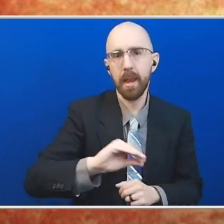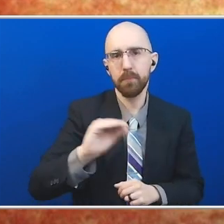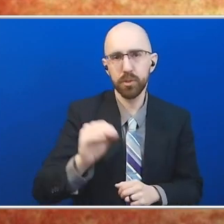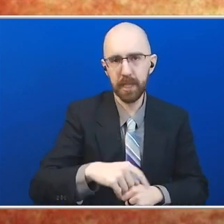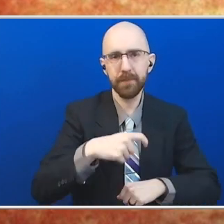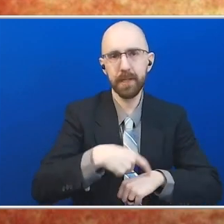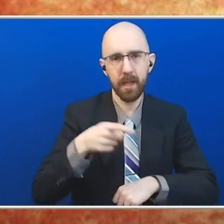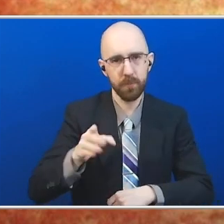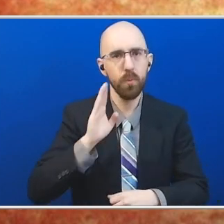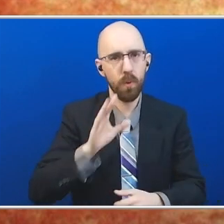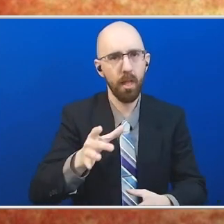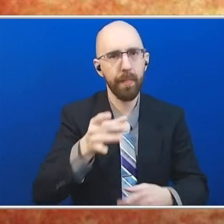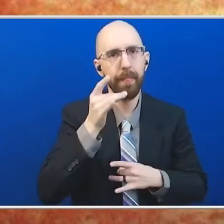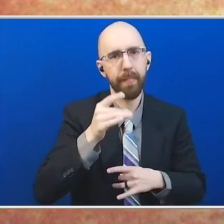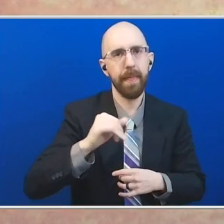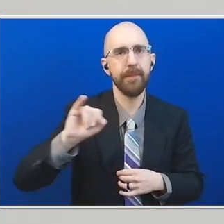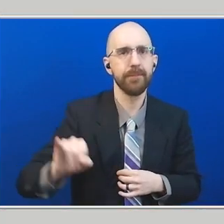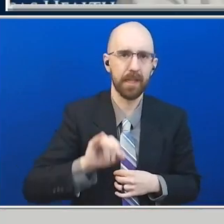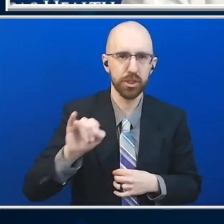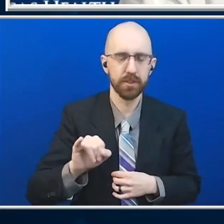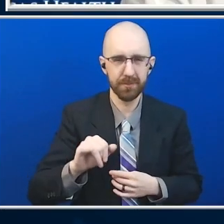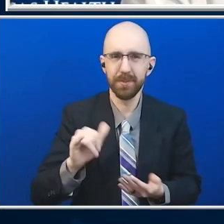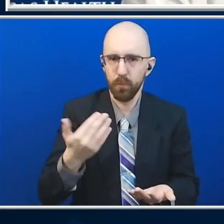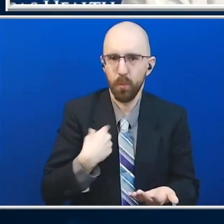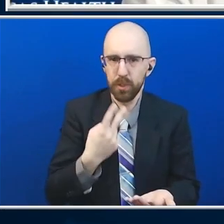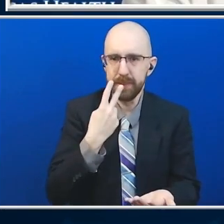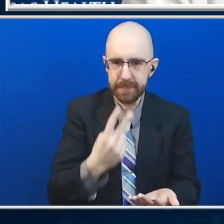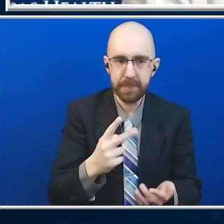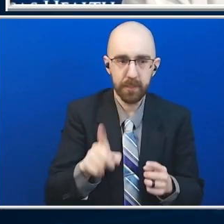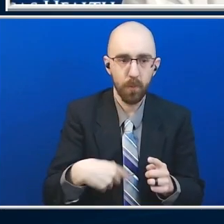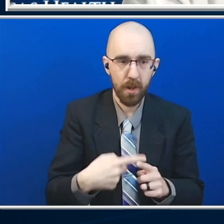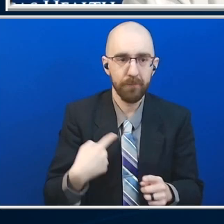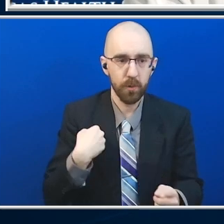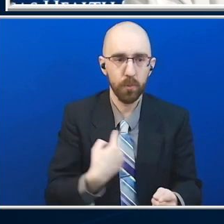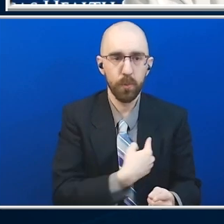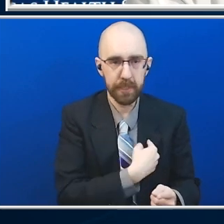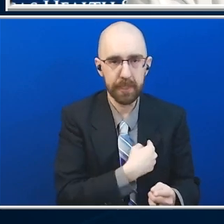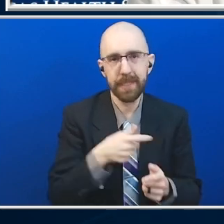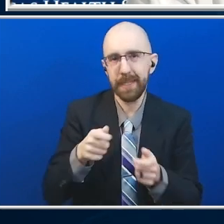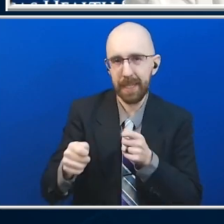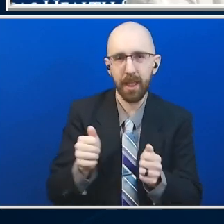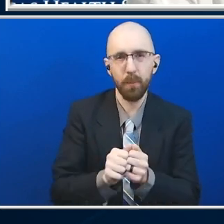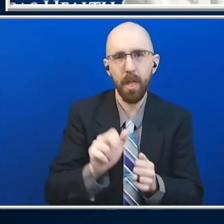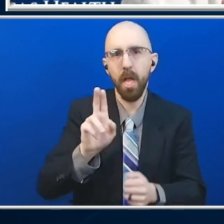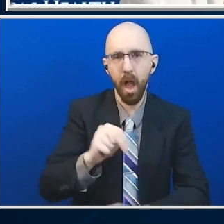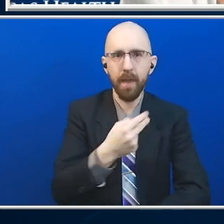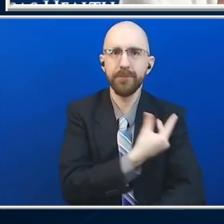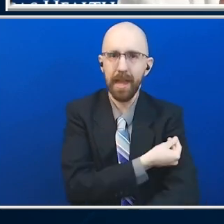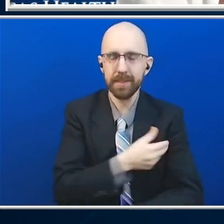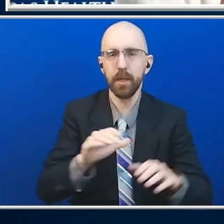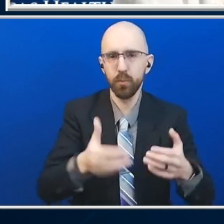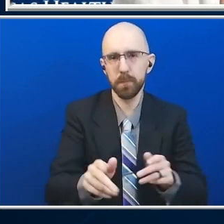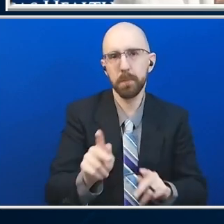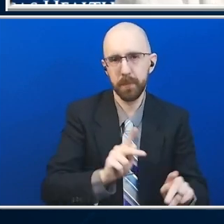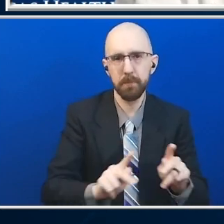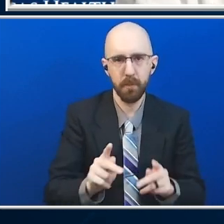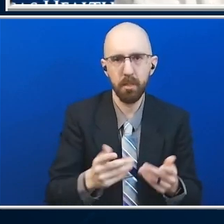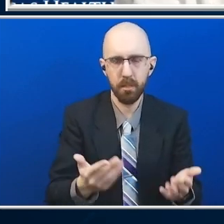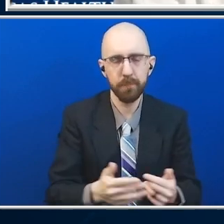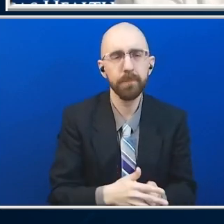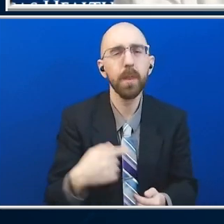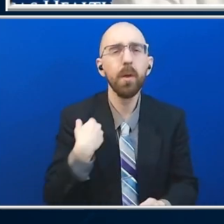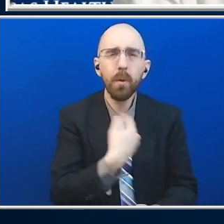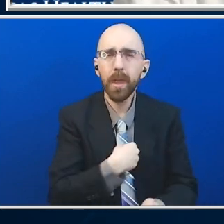infected, and that's what we're seeing here when we are dealing with unvaccinated populations. And we talked about the